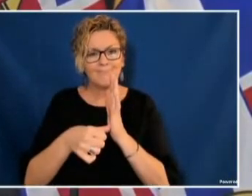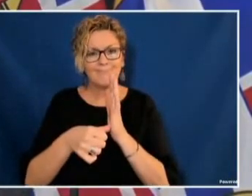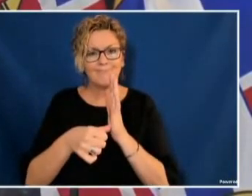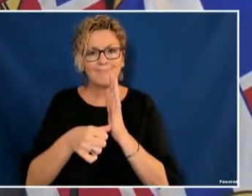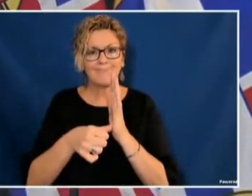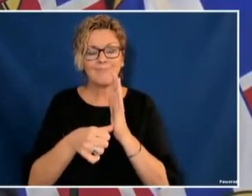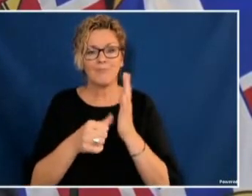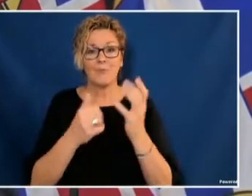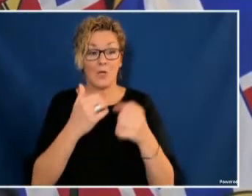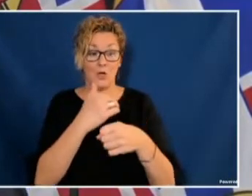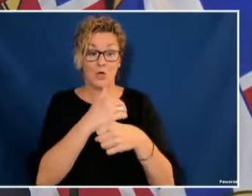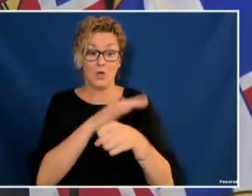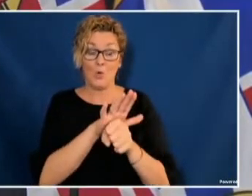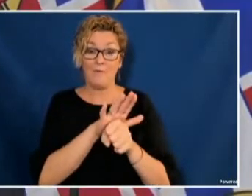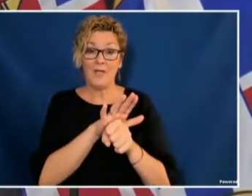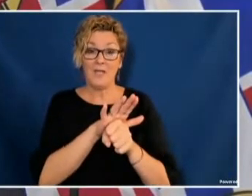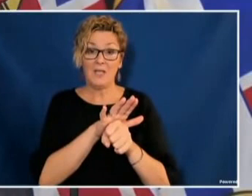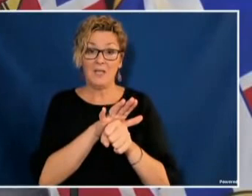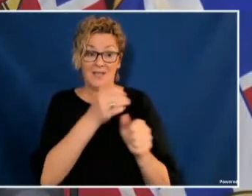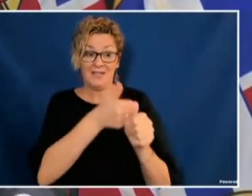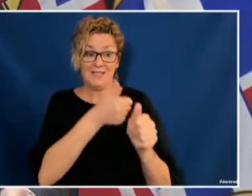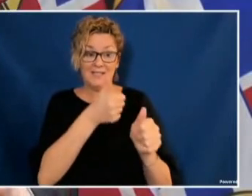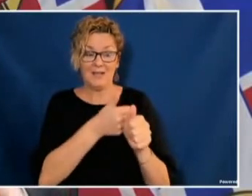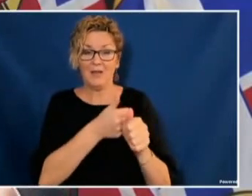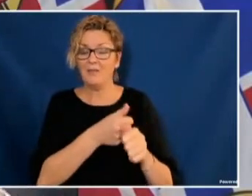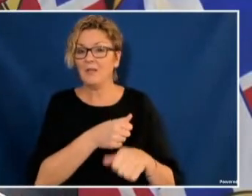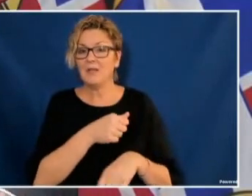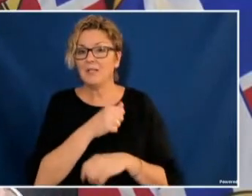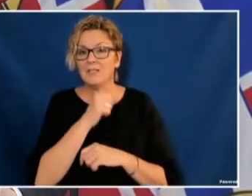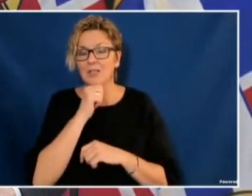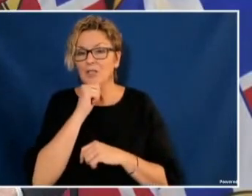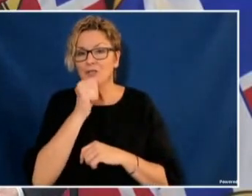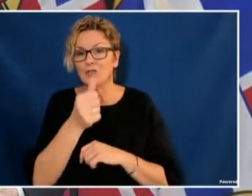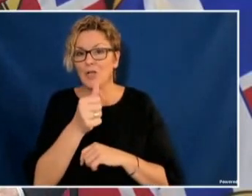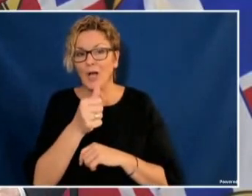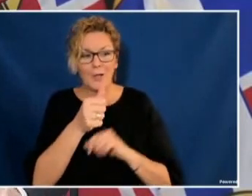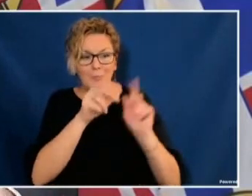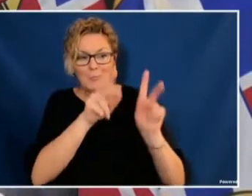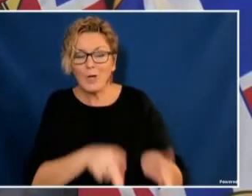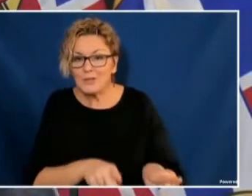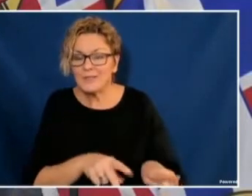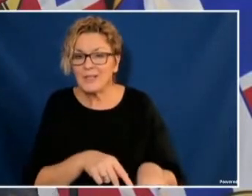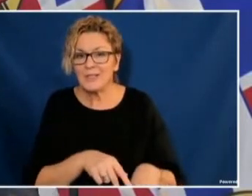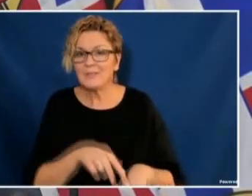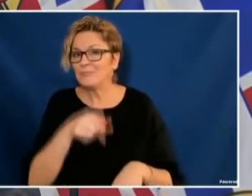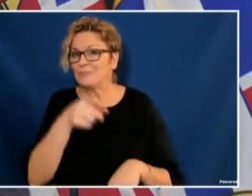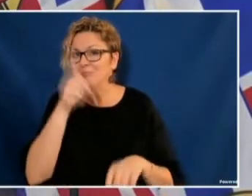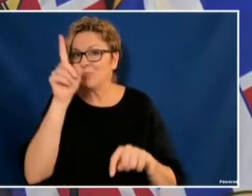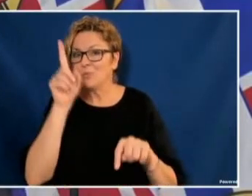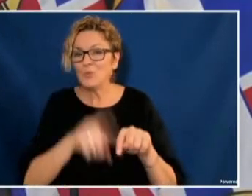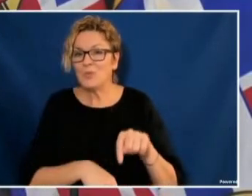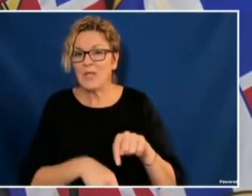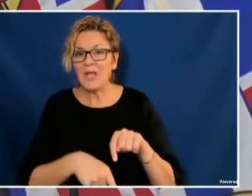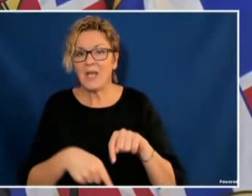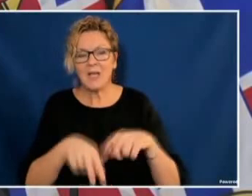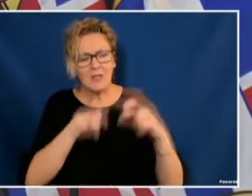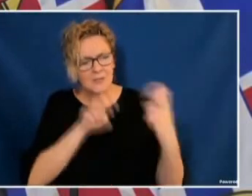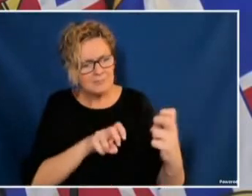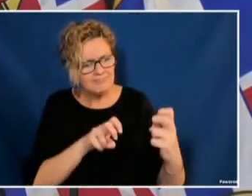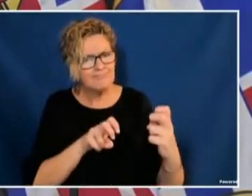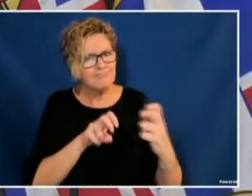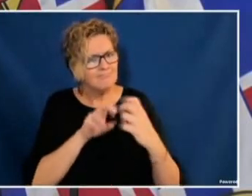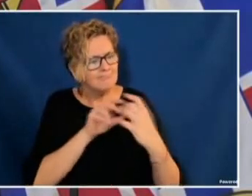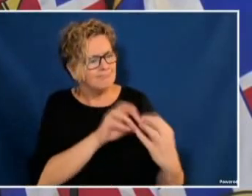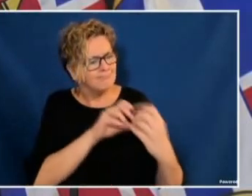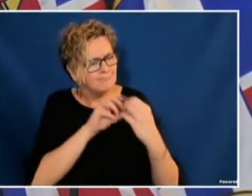that in the healthcare system, people are 100% all in this effort, and we are, of course, acknowledge that considerable